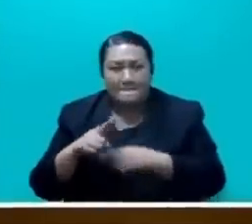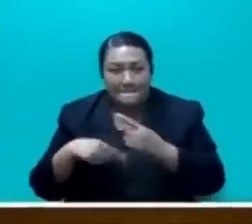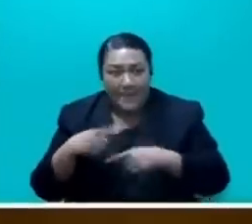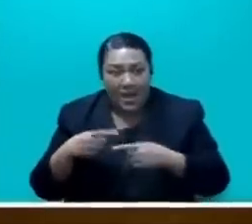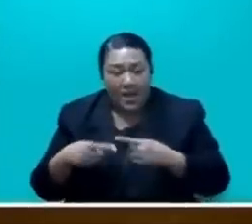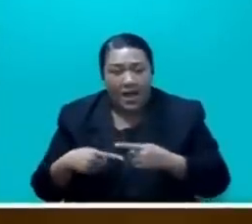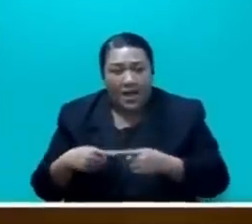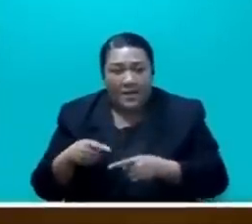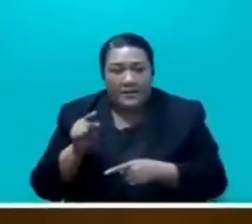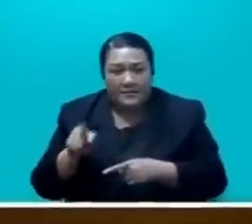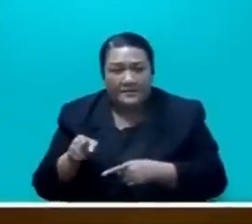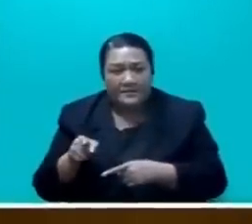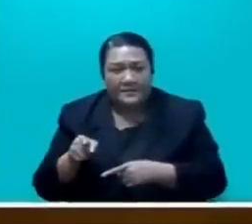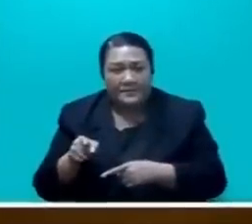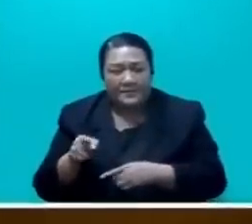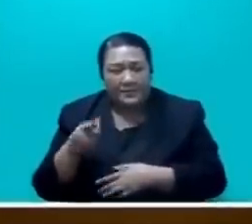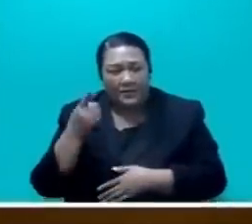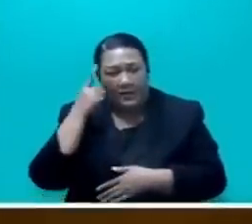I